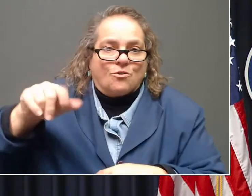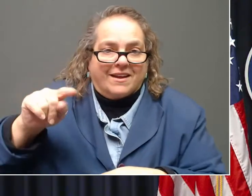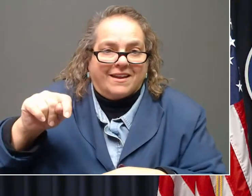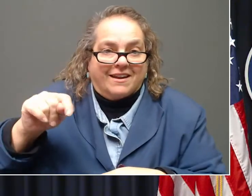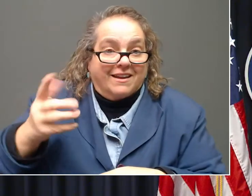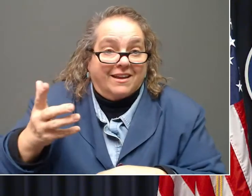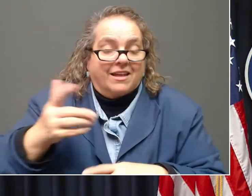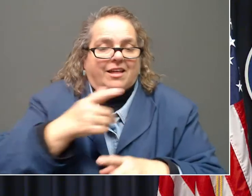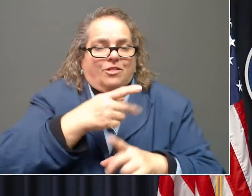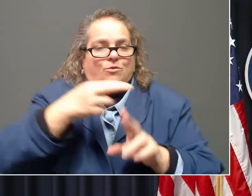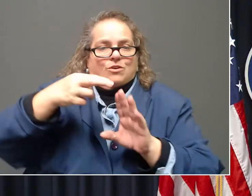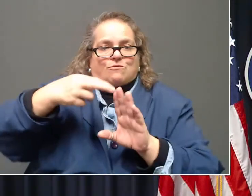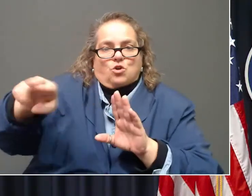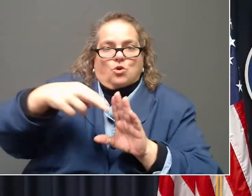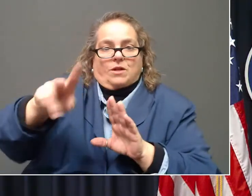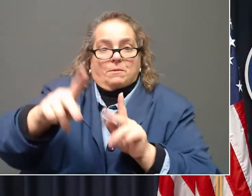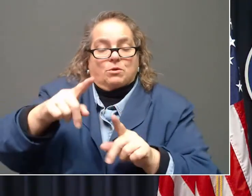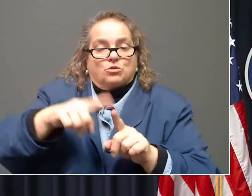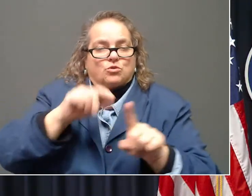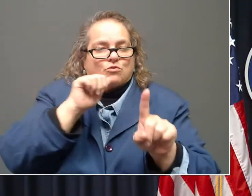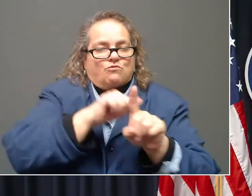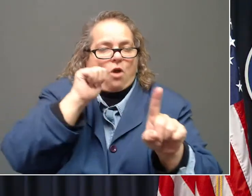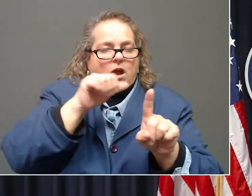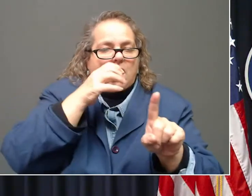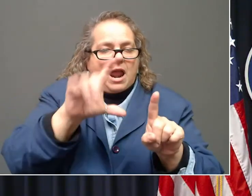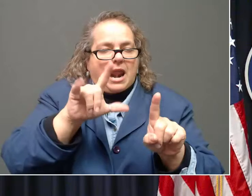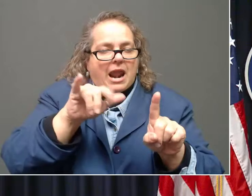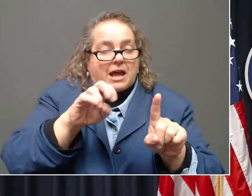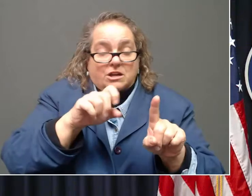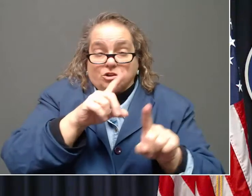Karen Czar from WUKY.